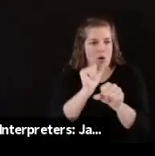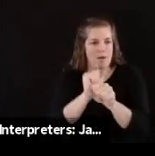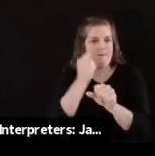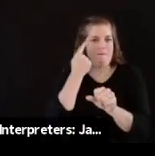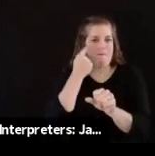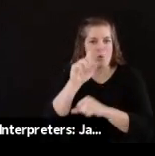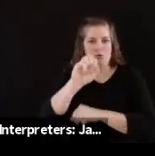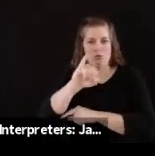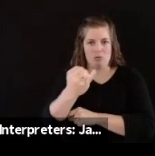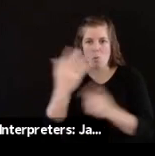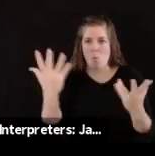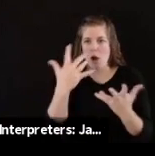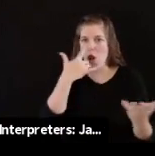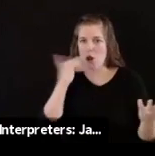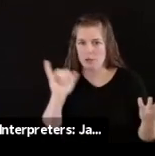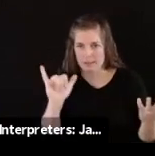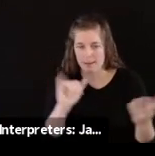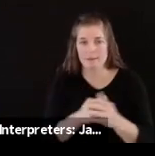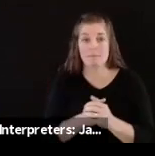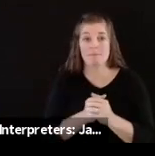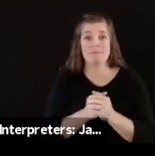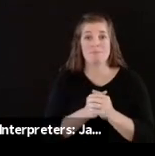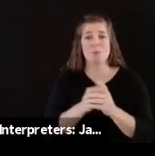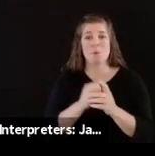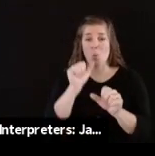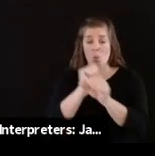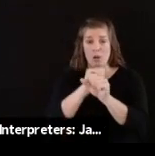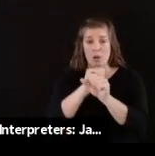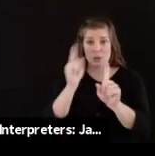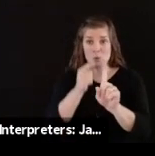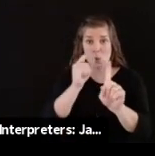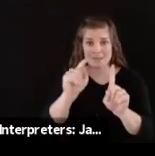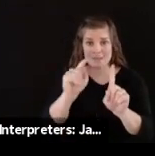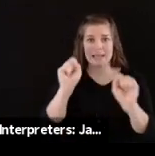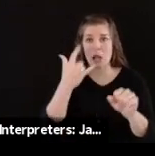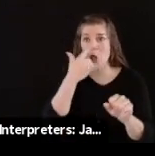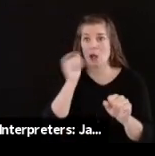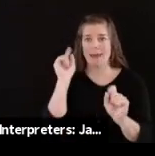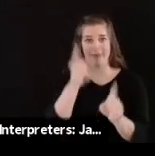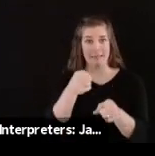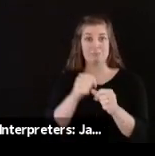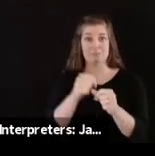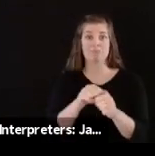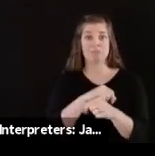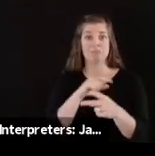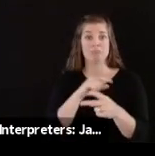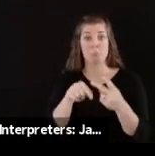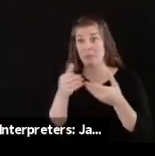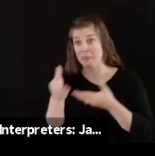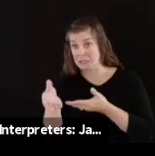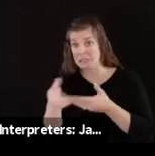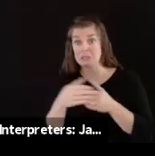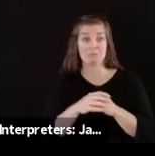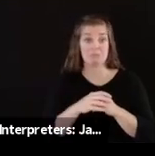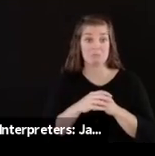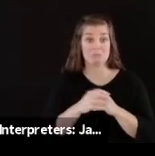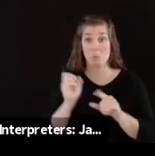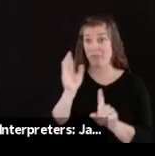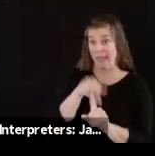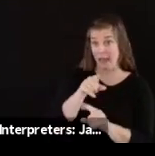like. Working for social justice can look like this, or this. It can look like